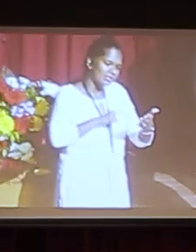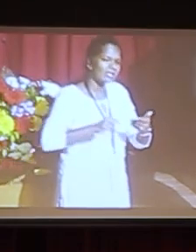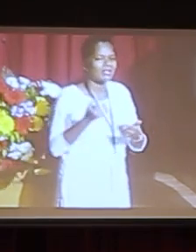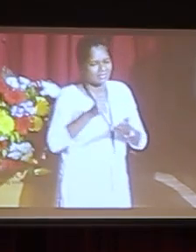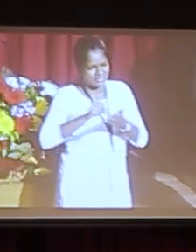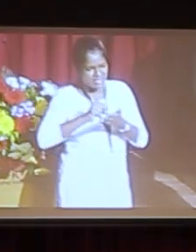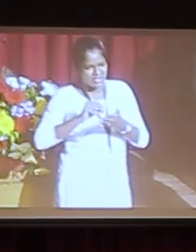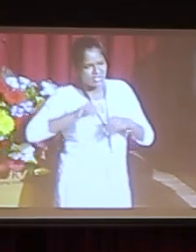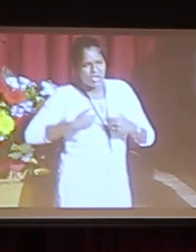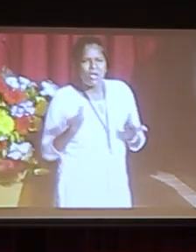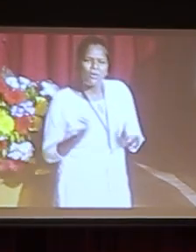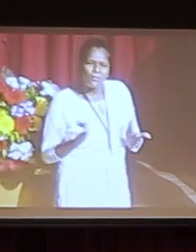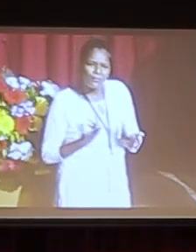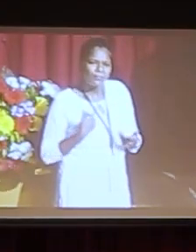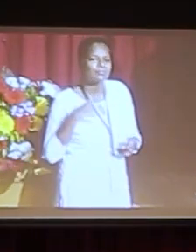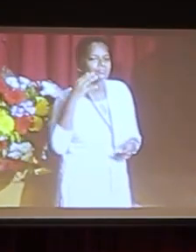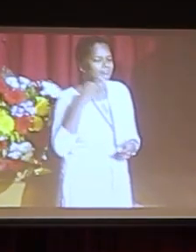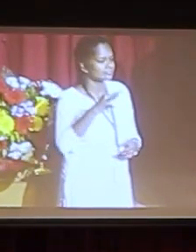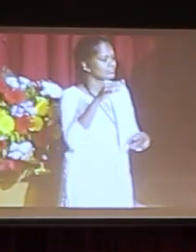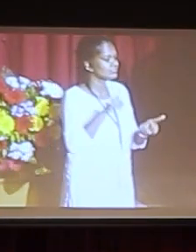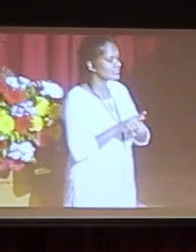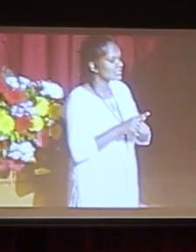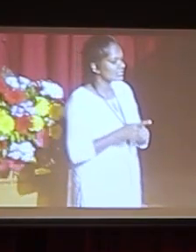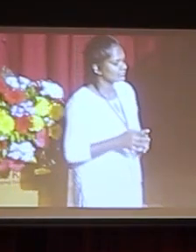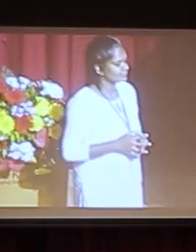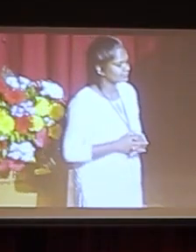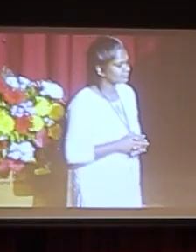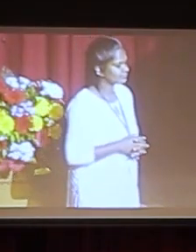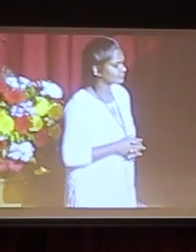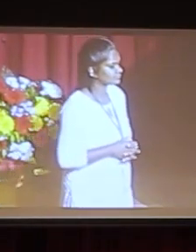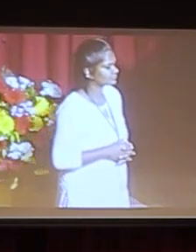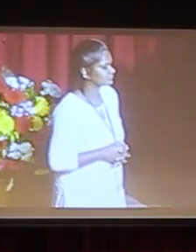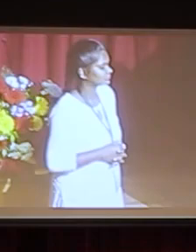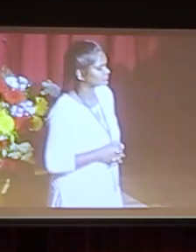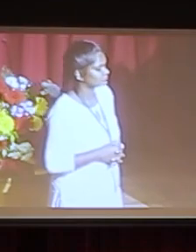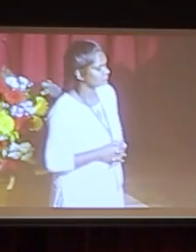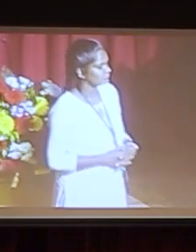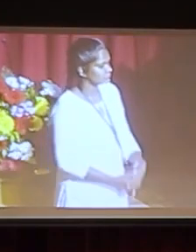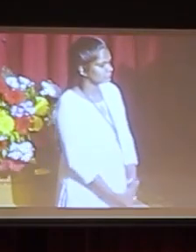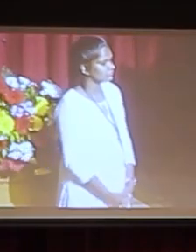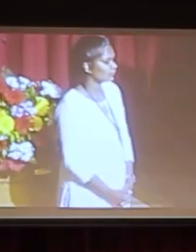done the sighted way.